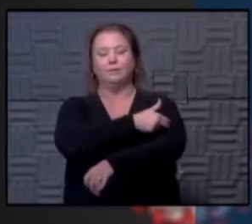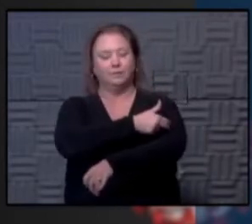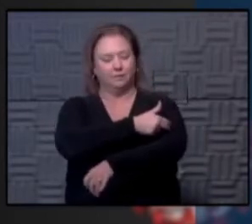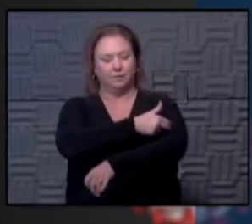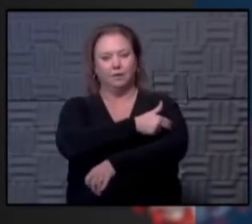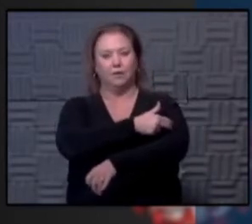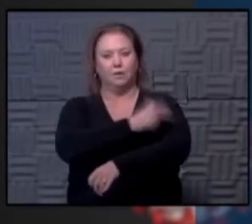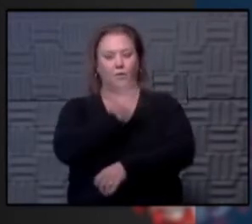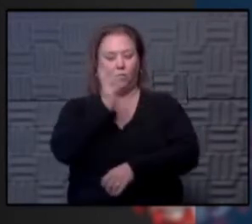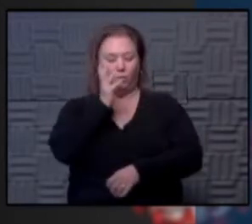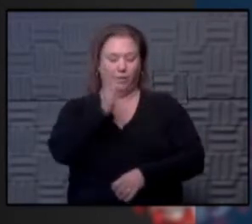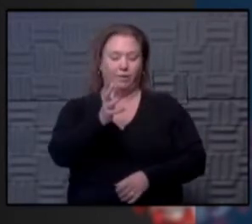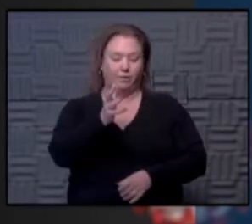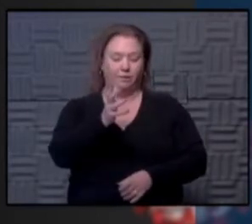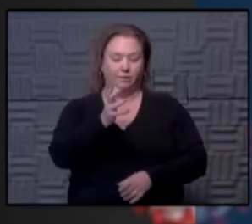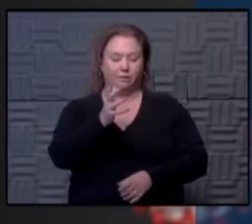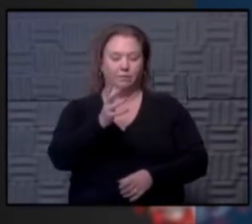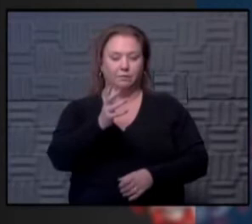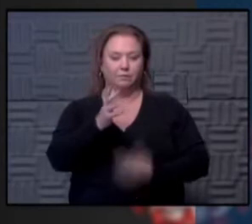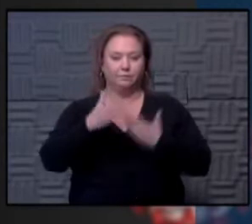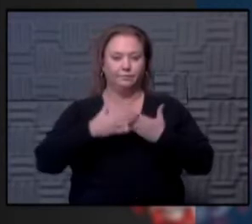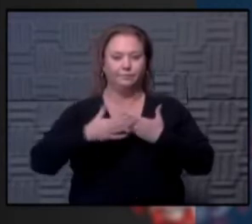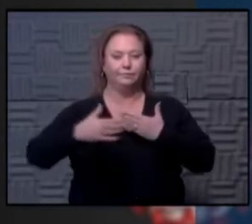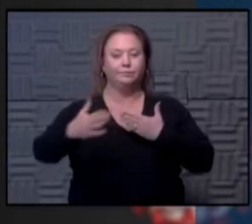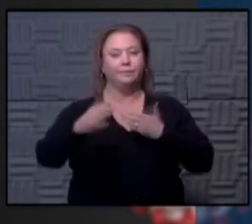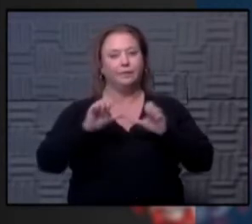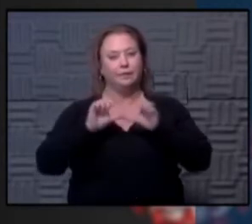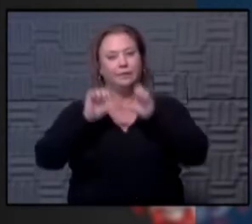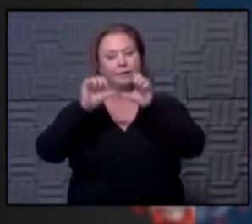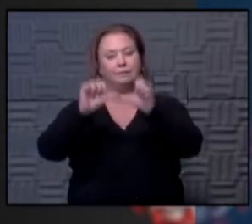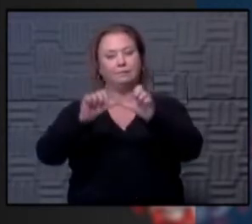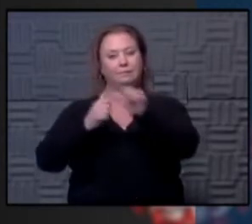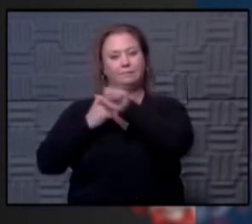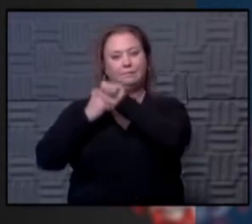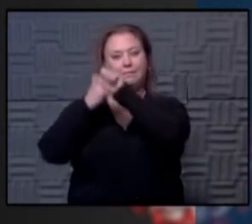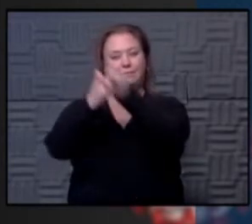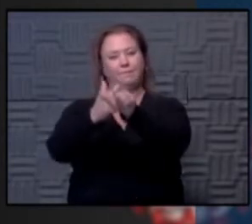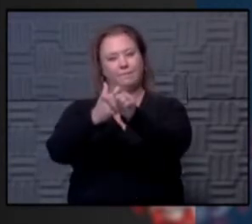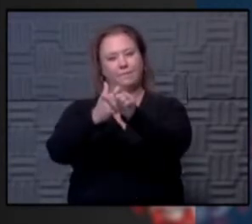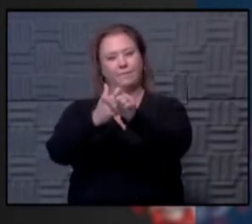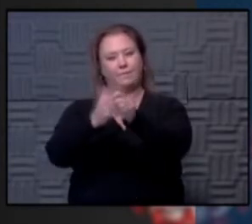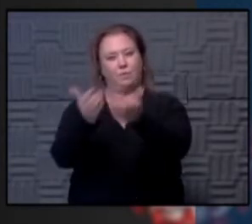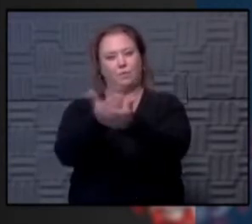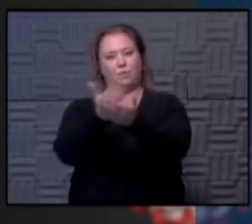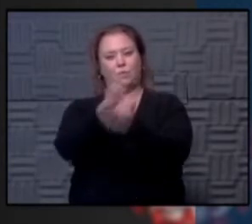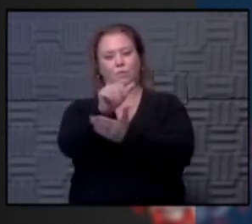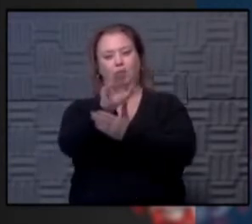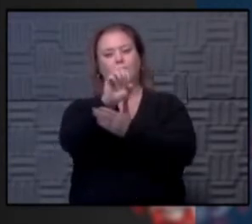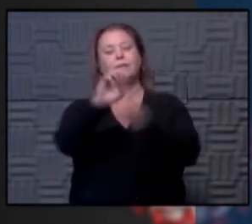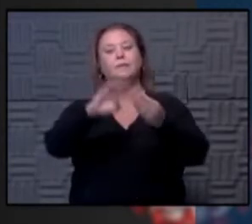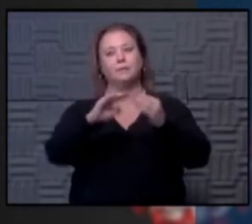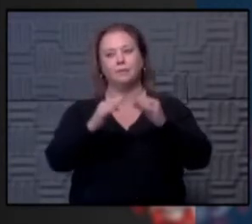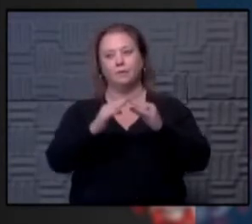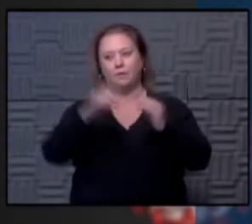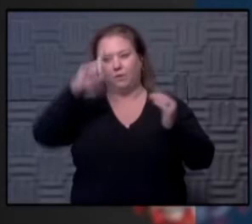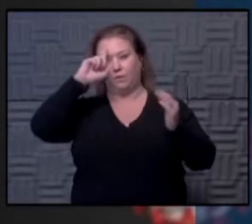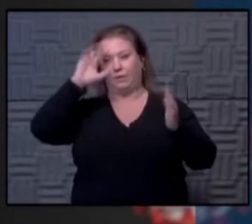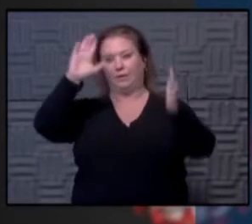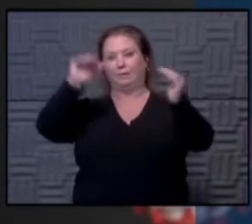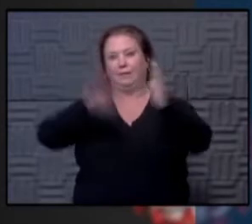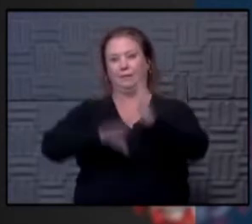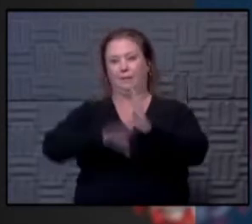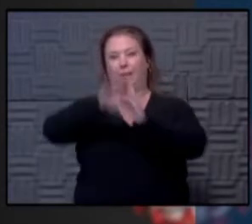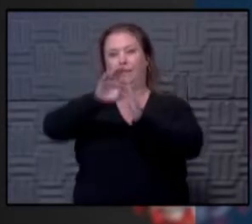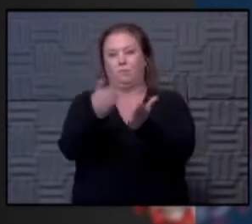and will, I think, for the foreseeable future, continue to follow new cases. And so we anticipate the peak in